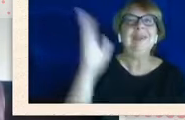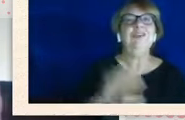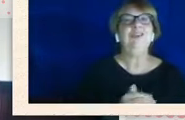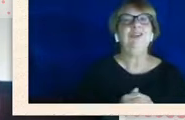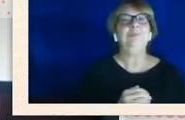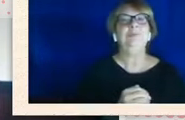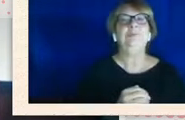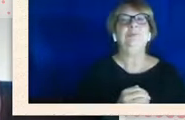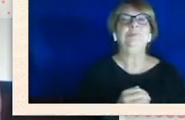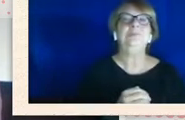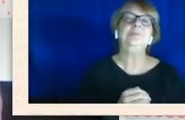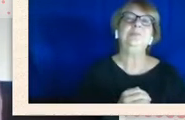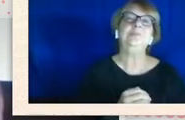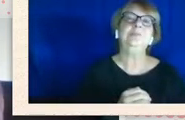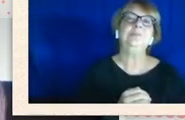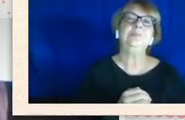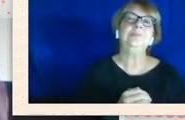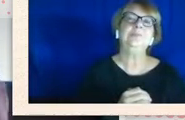Here.